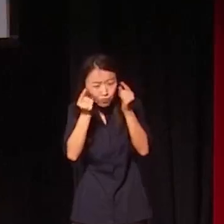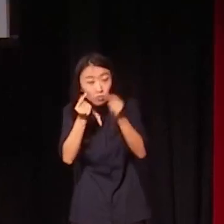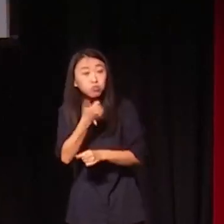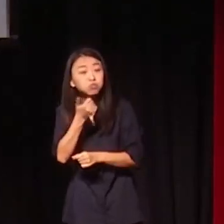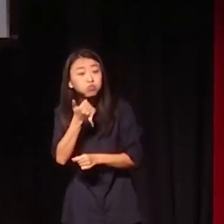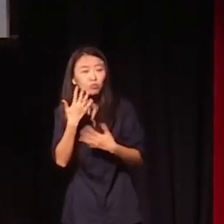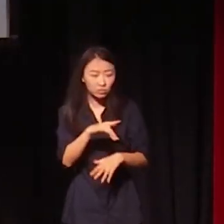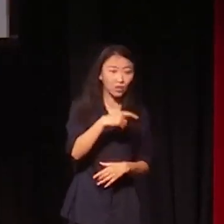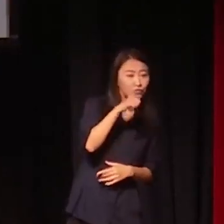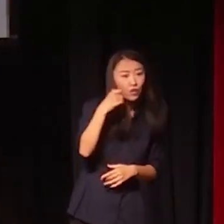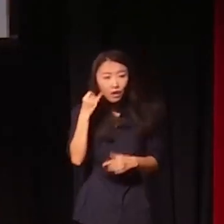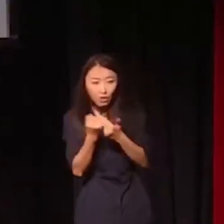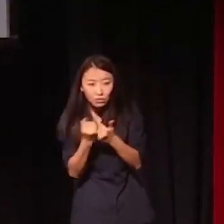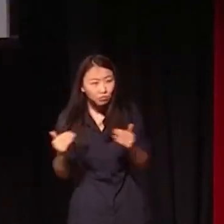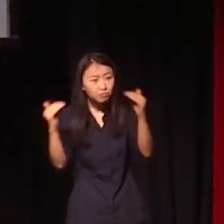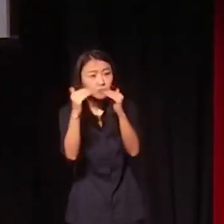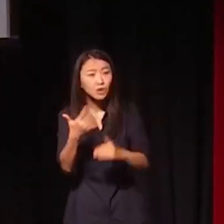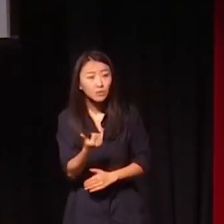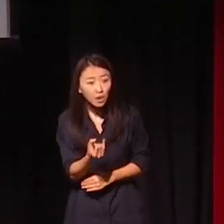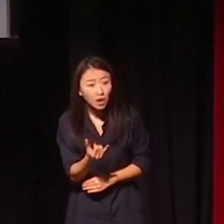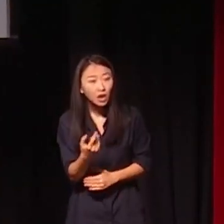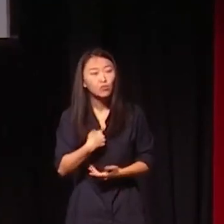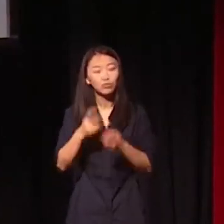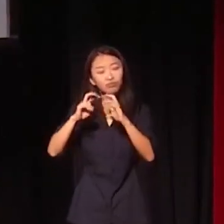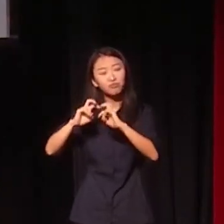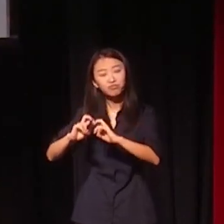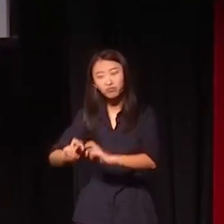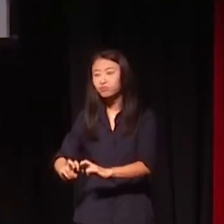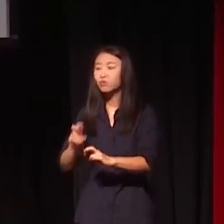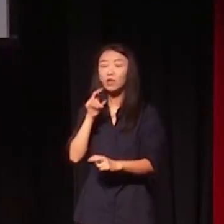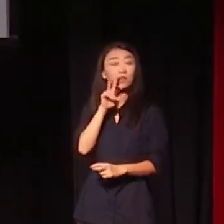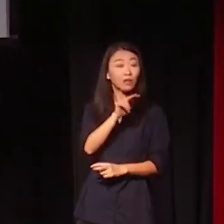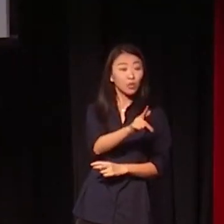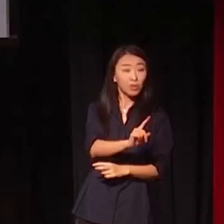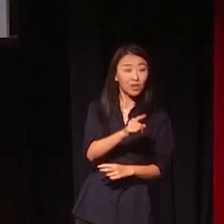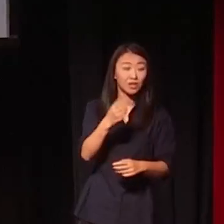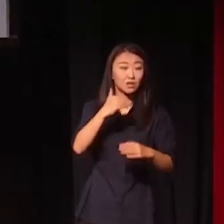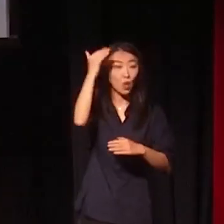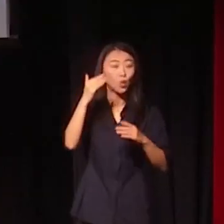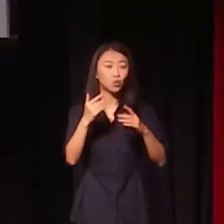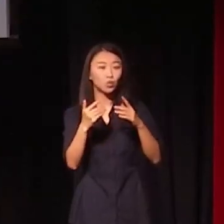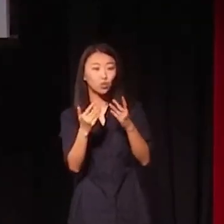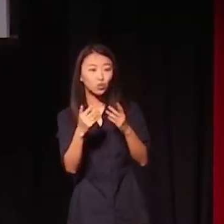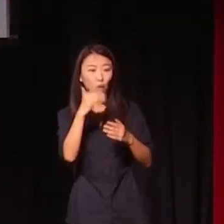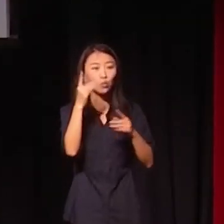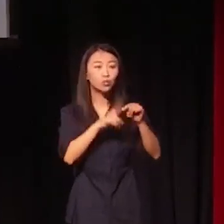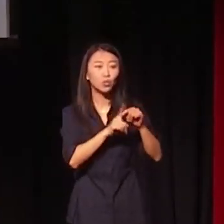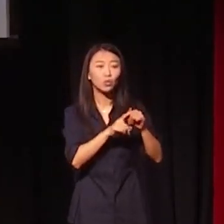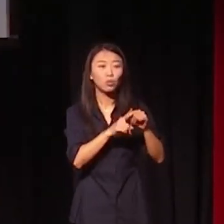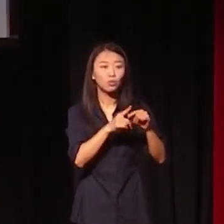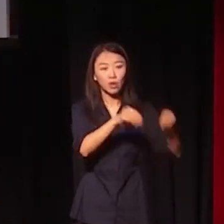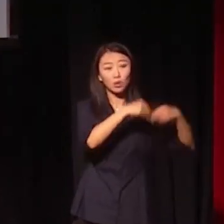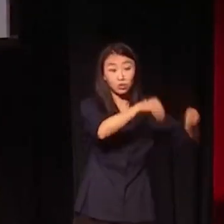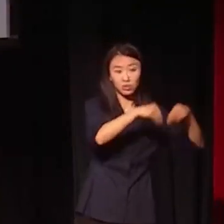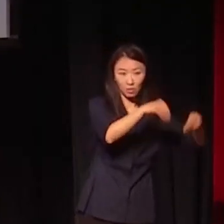some of our data where we filmed 11 hours of classroom interactions with high school students in Australia and